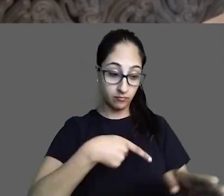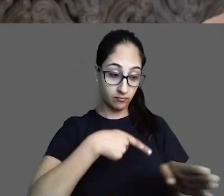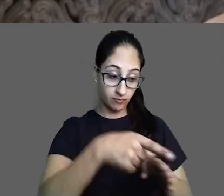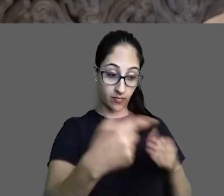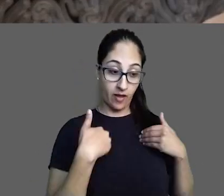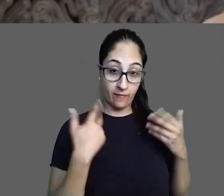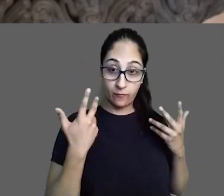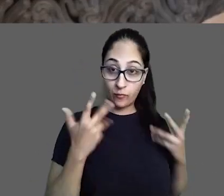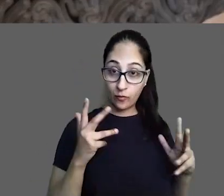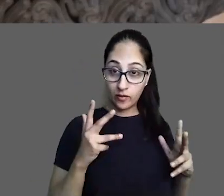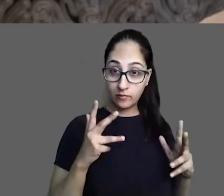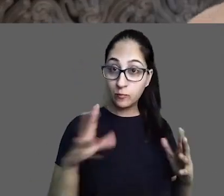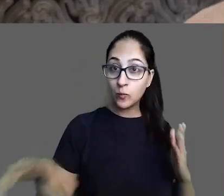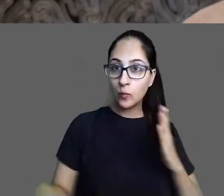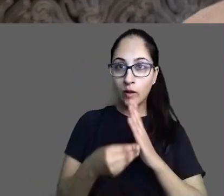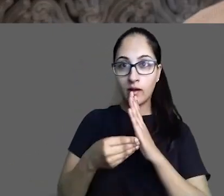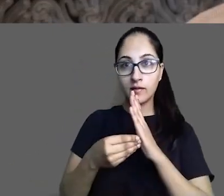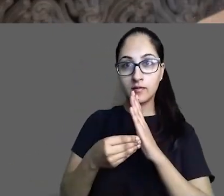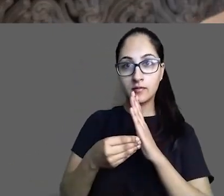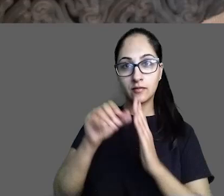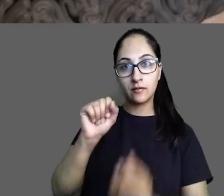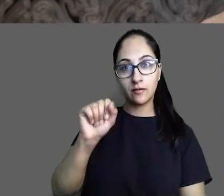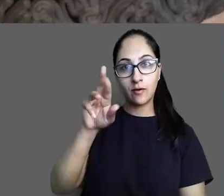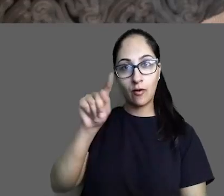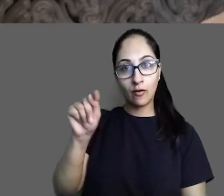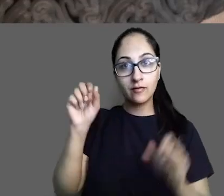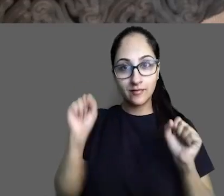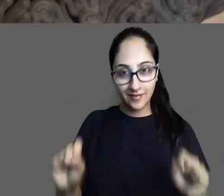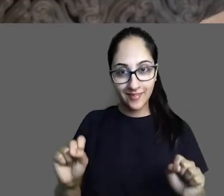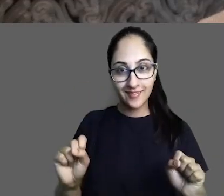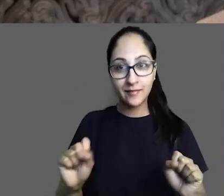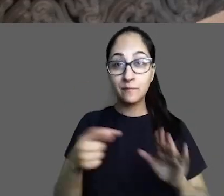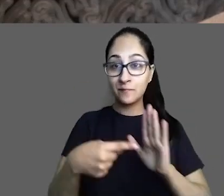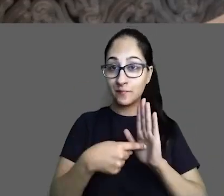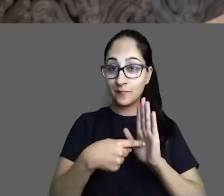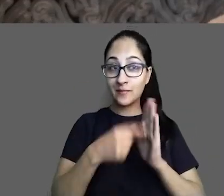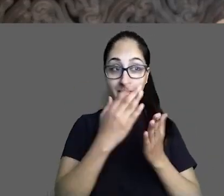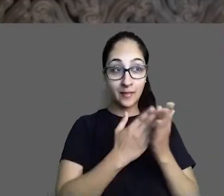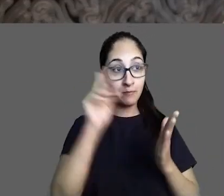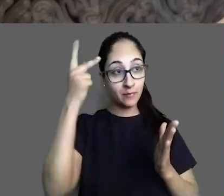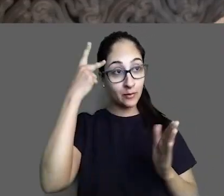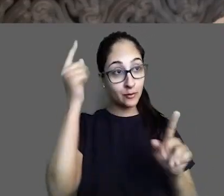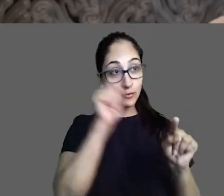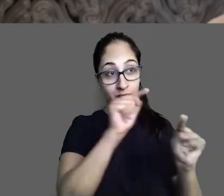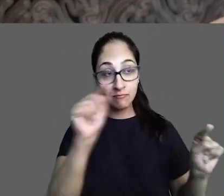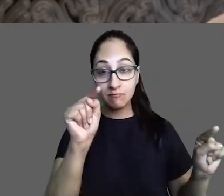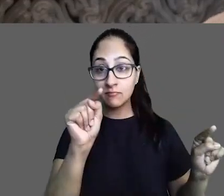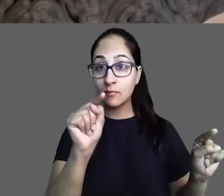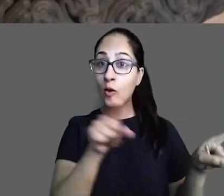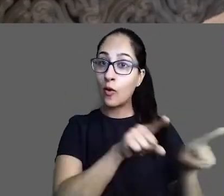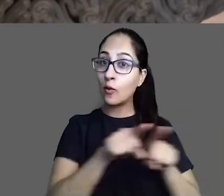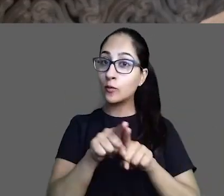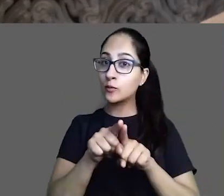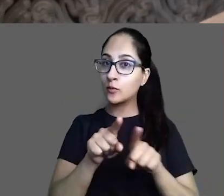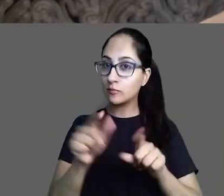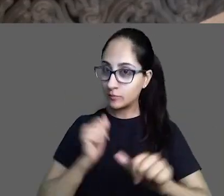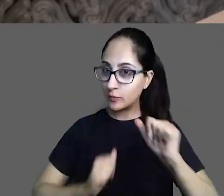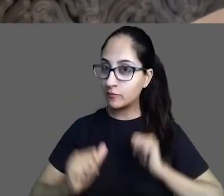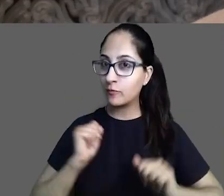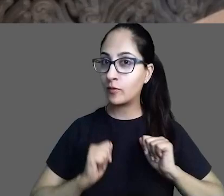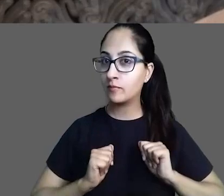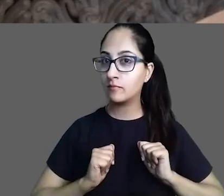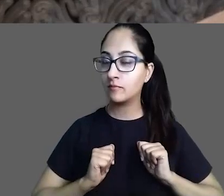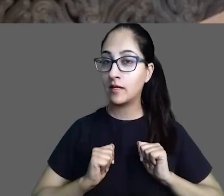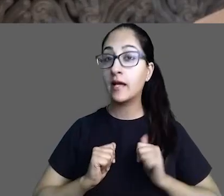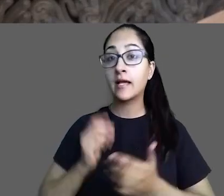profession. There are wonderful politicians who remain extraordinary artists, and on the other, and vice versa, there are wonderful